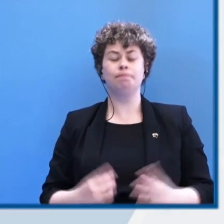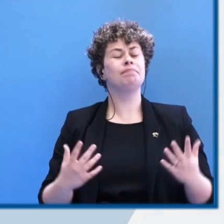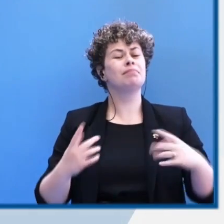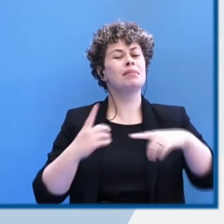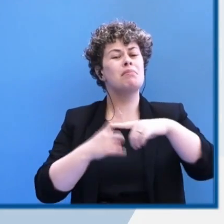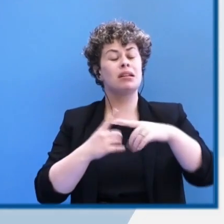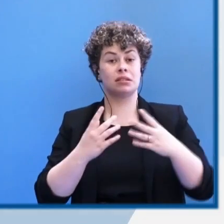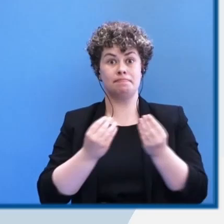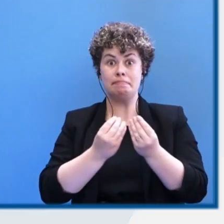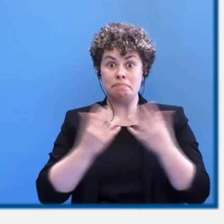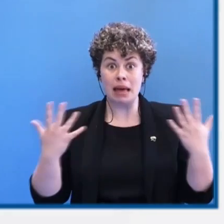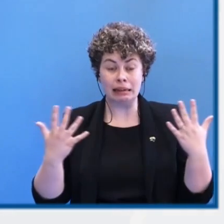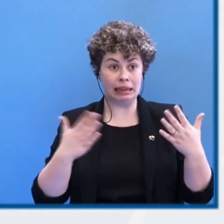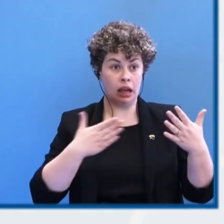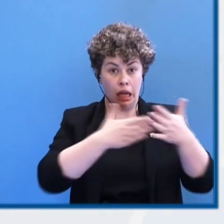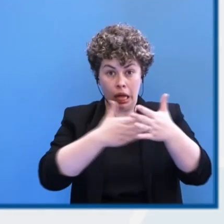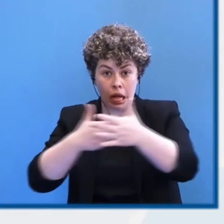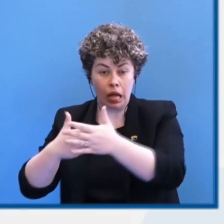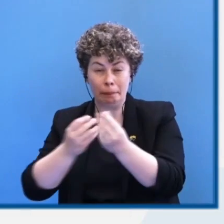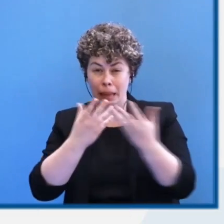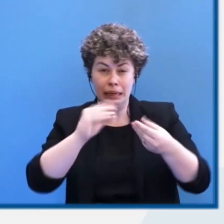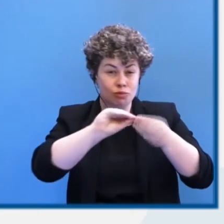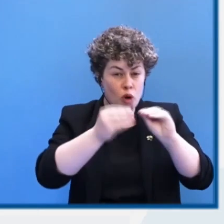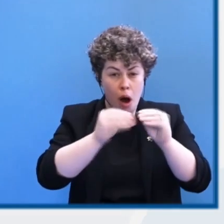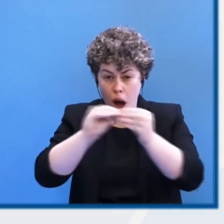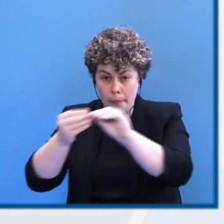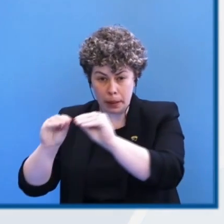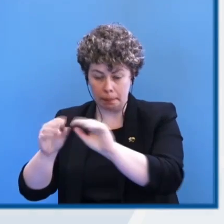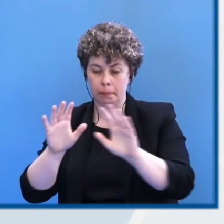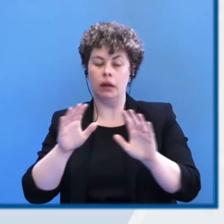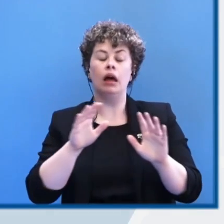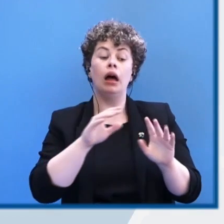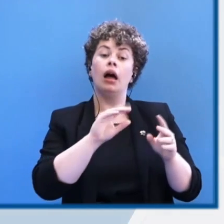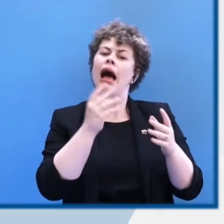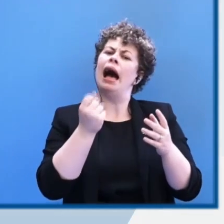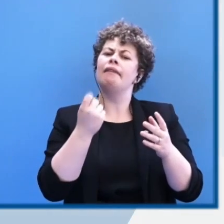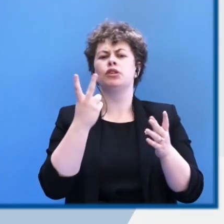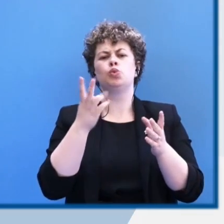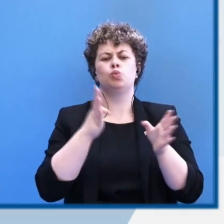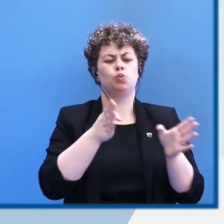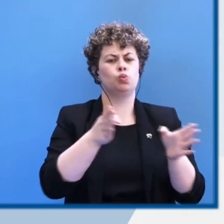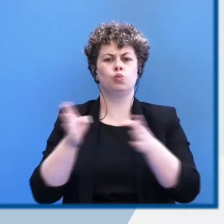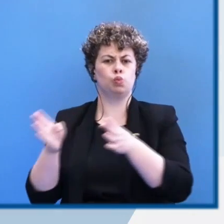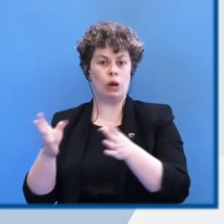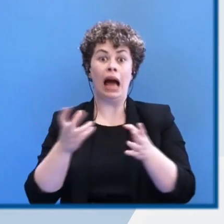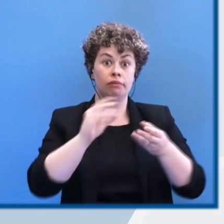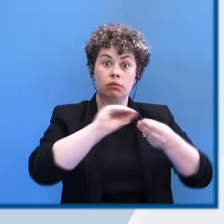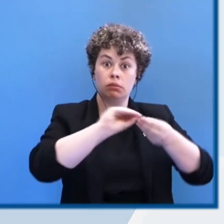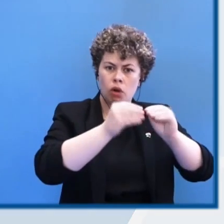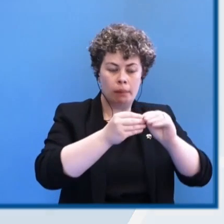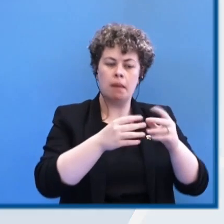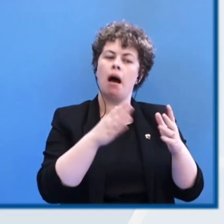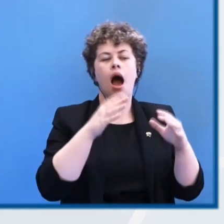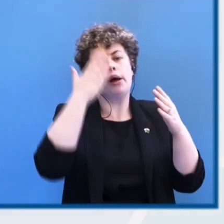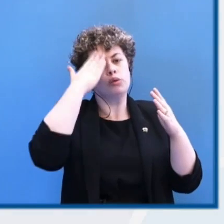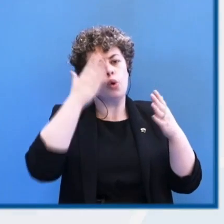gone and solved many of the simple problems, that is, the problems which we understand the solutions to and we